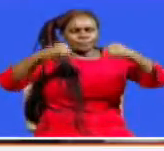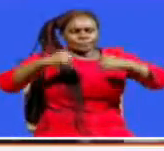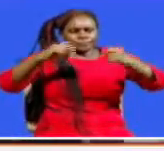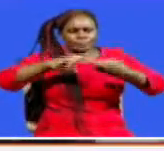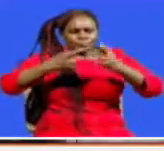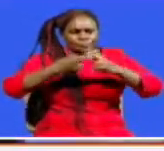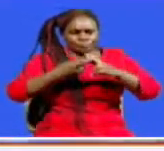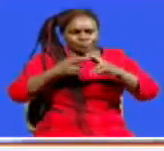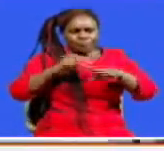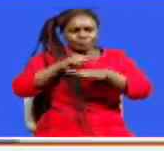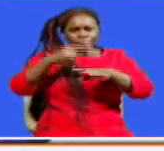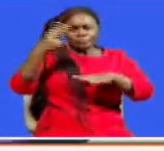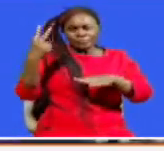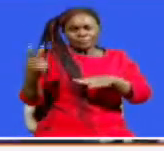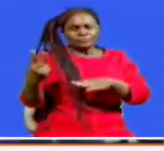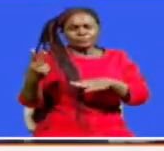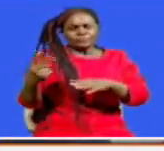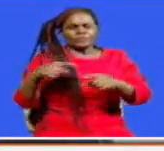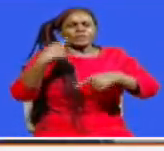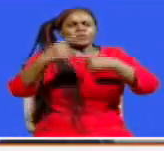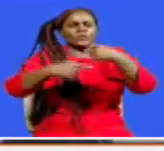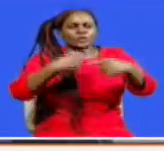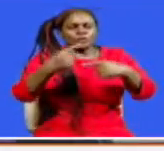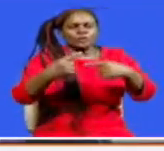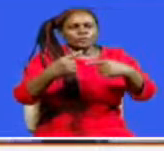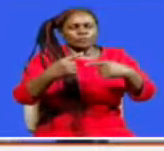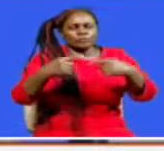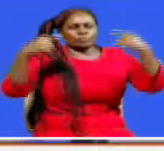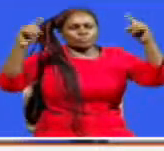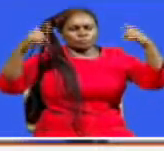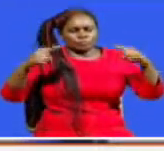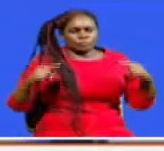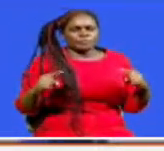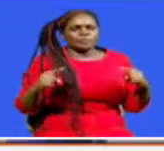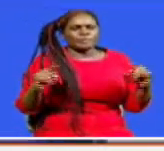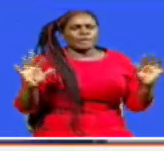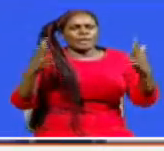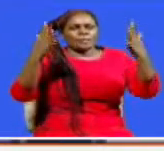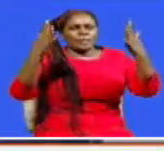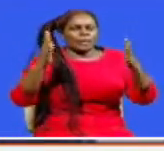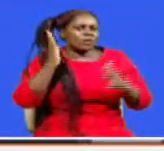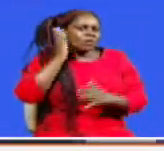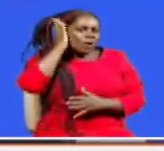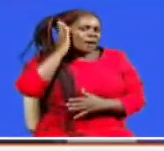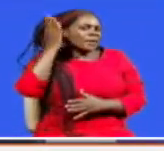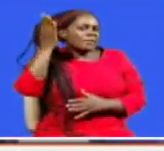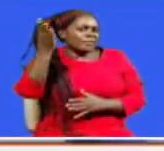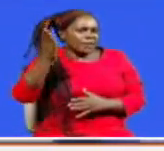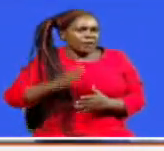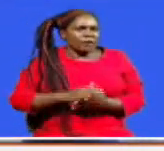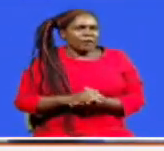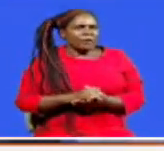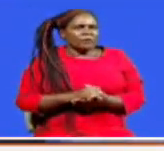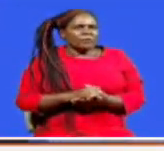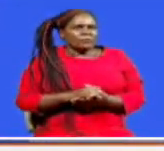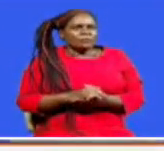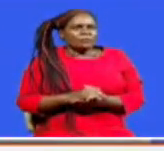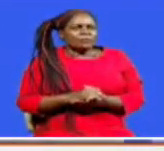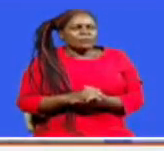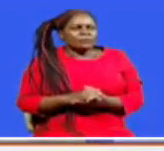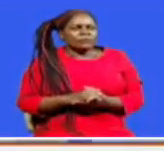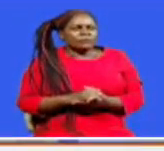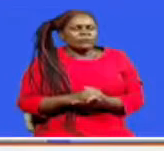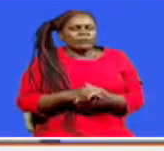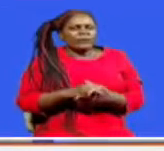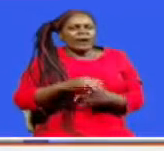relations between the two nations will continue to thrive. The event, which was graced by Defense Cabinet Secretary Eden Duale,